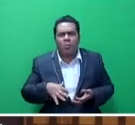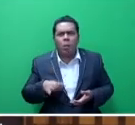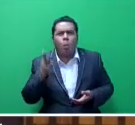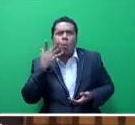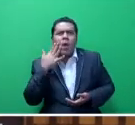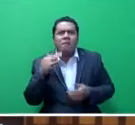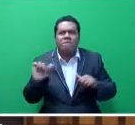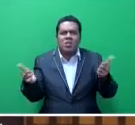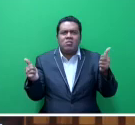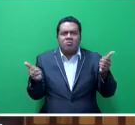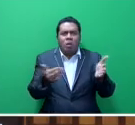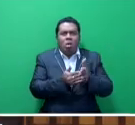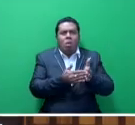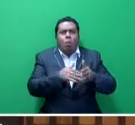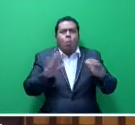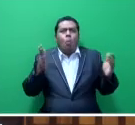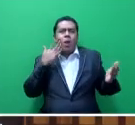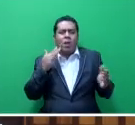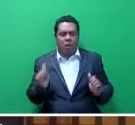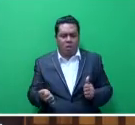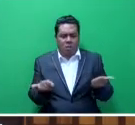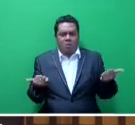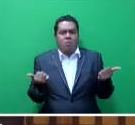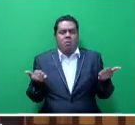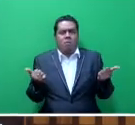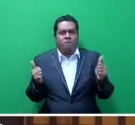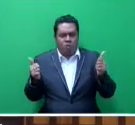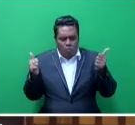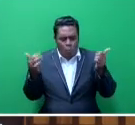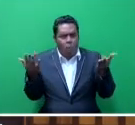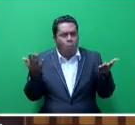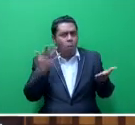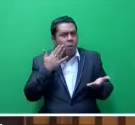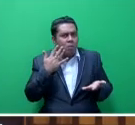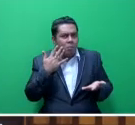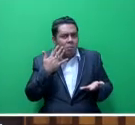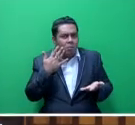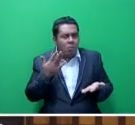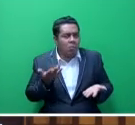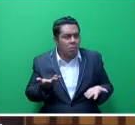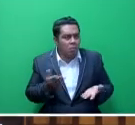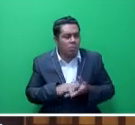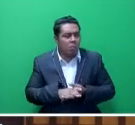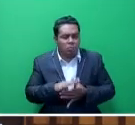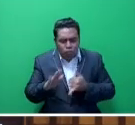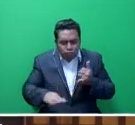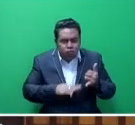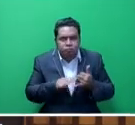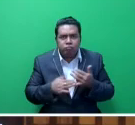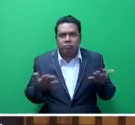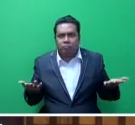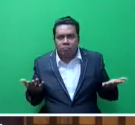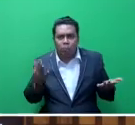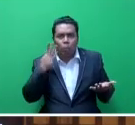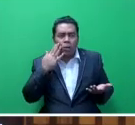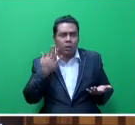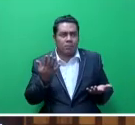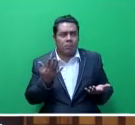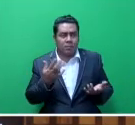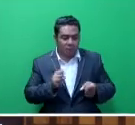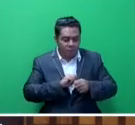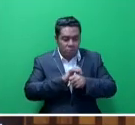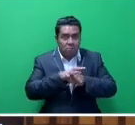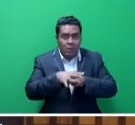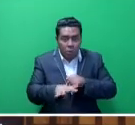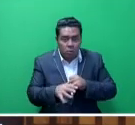end? For much of this ordeal, we have had no firm answers. As the virus exploded from an